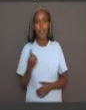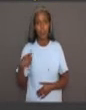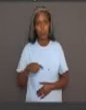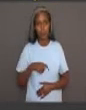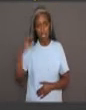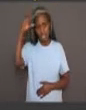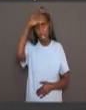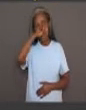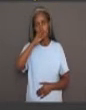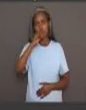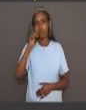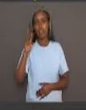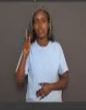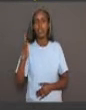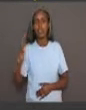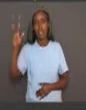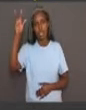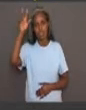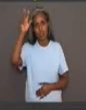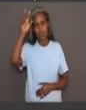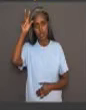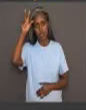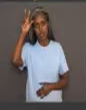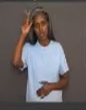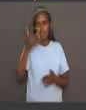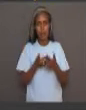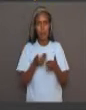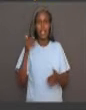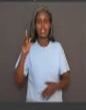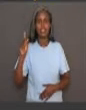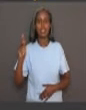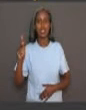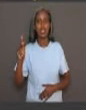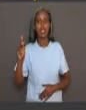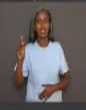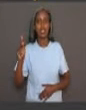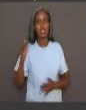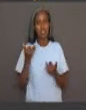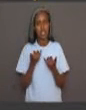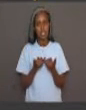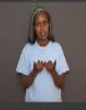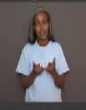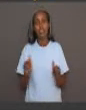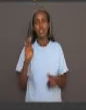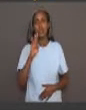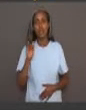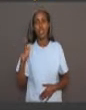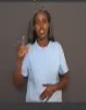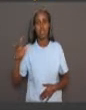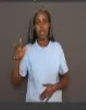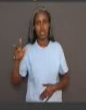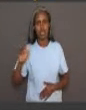may assume that k cubed minus k being divisible by